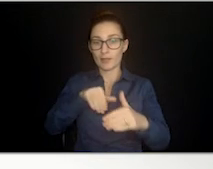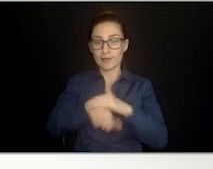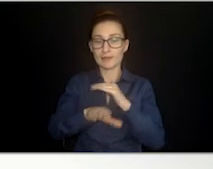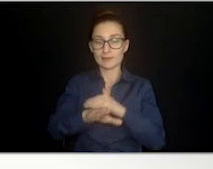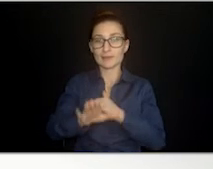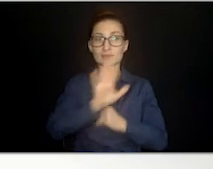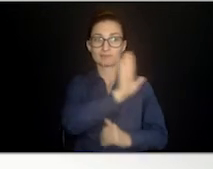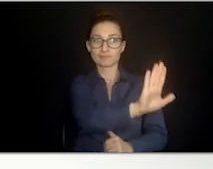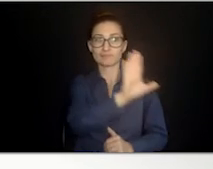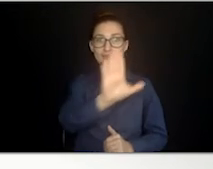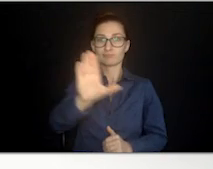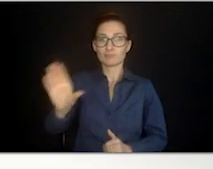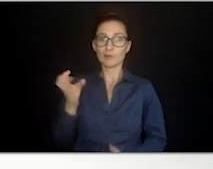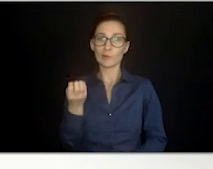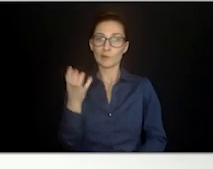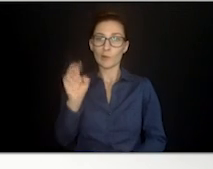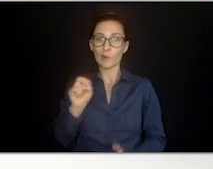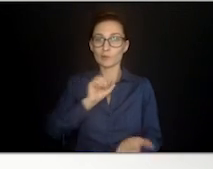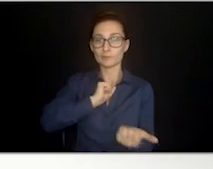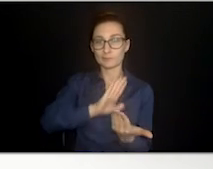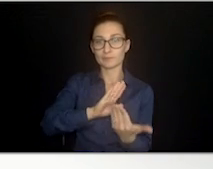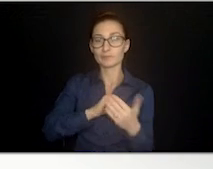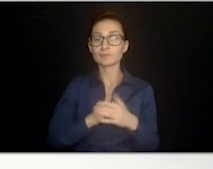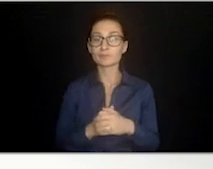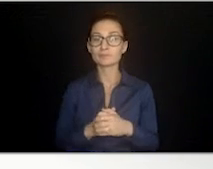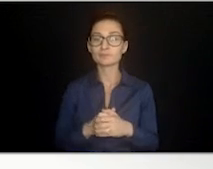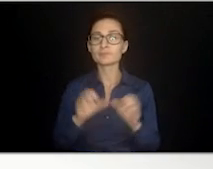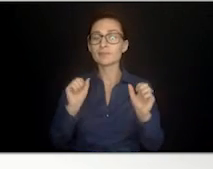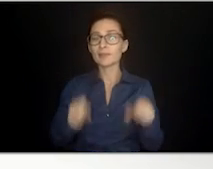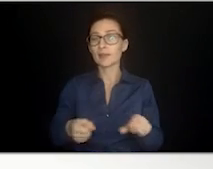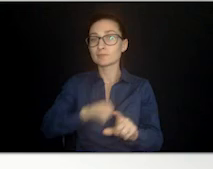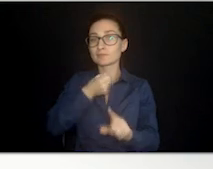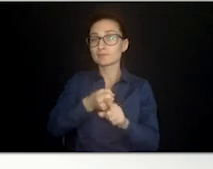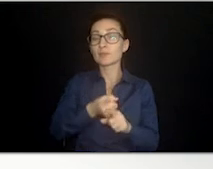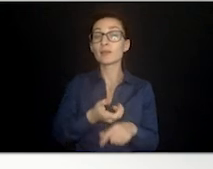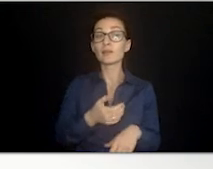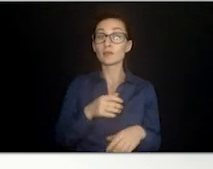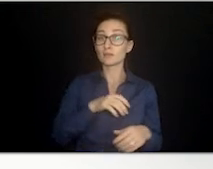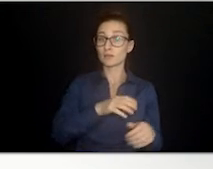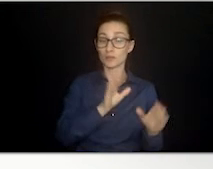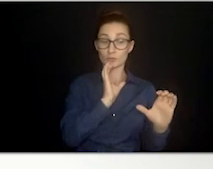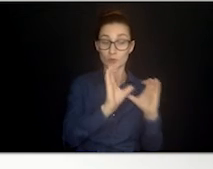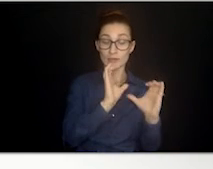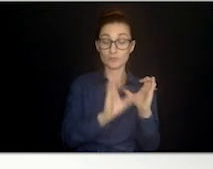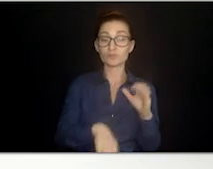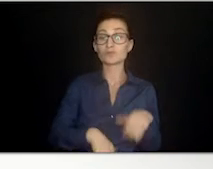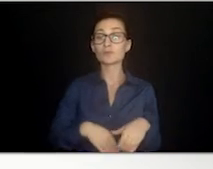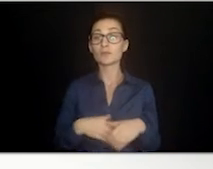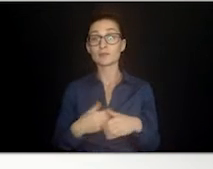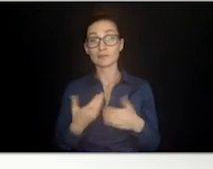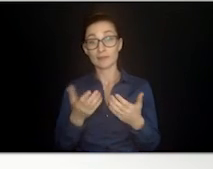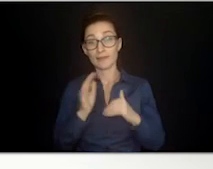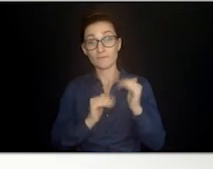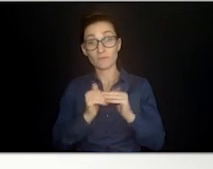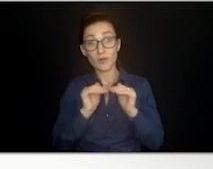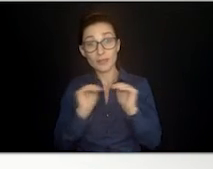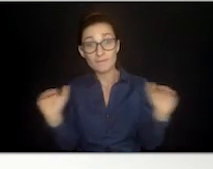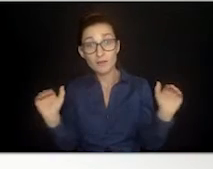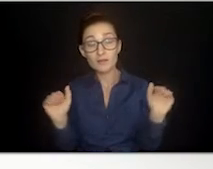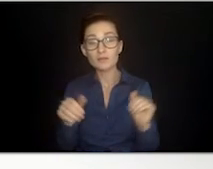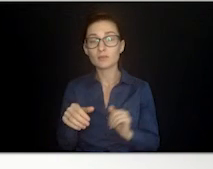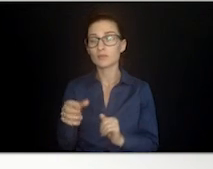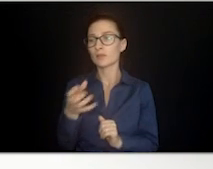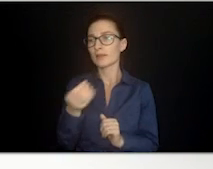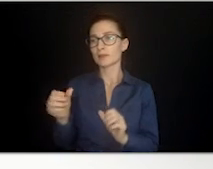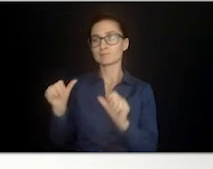way. Influencing factors can be primary mode of communication, relationship or comfort level to the speaker, and